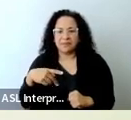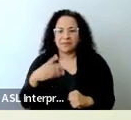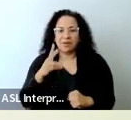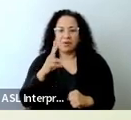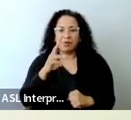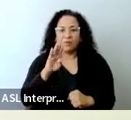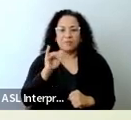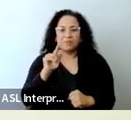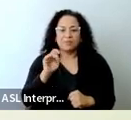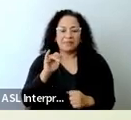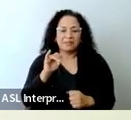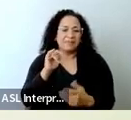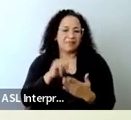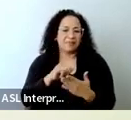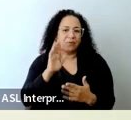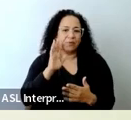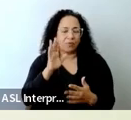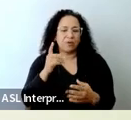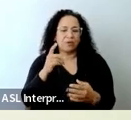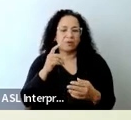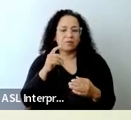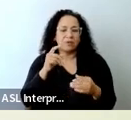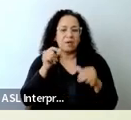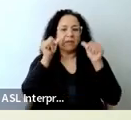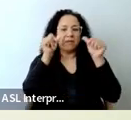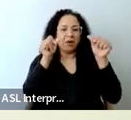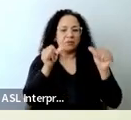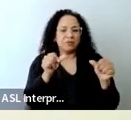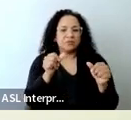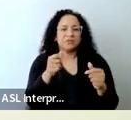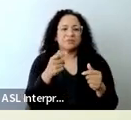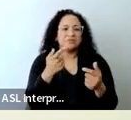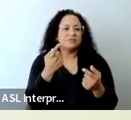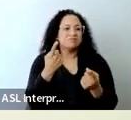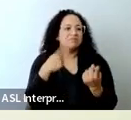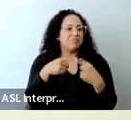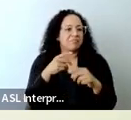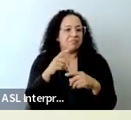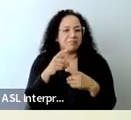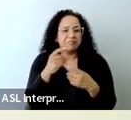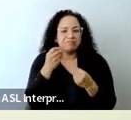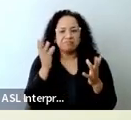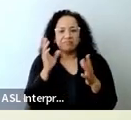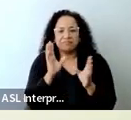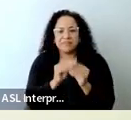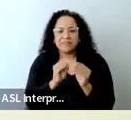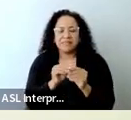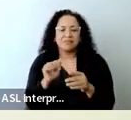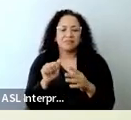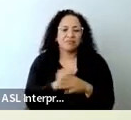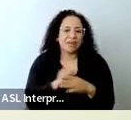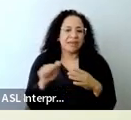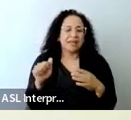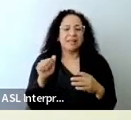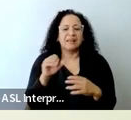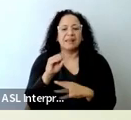website that for we will post upcoming meetings, trainings, outreaches.